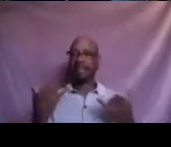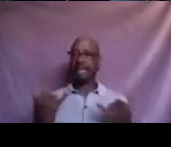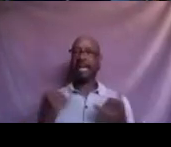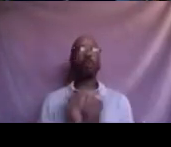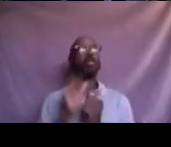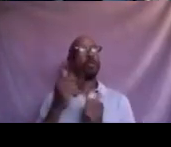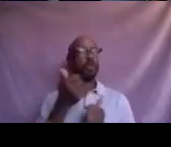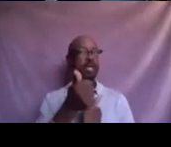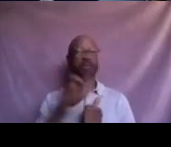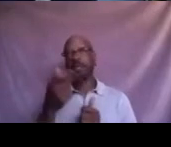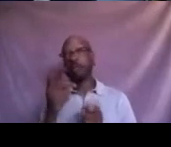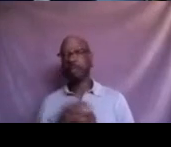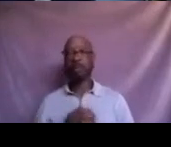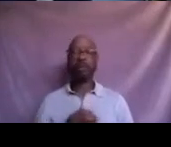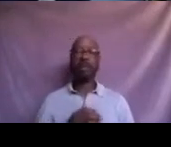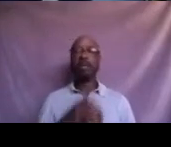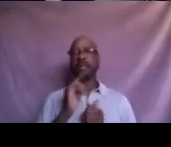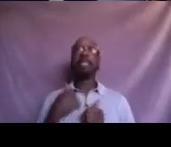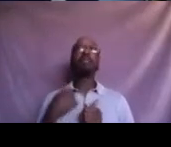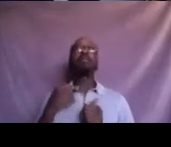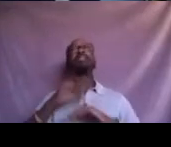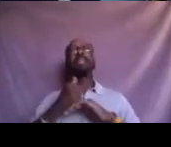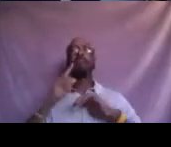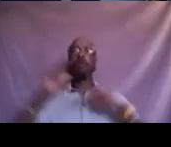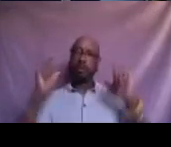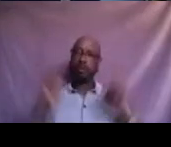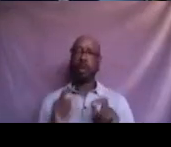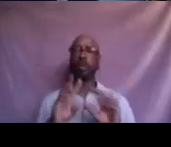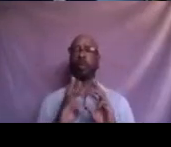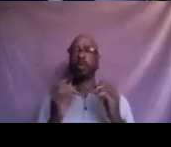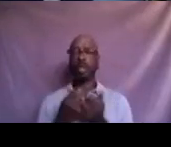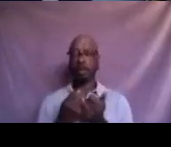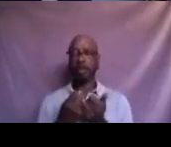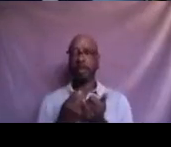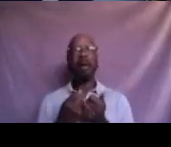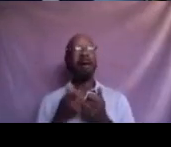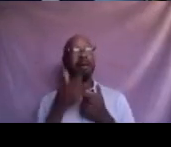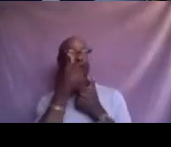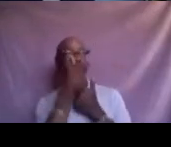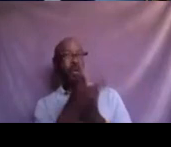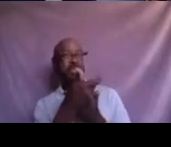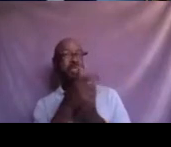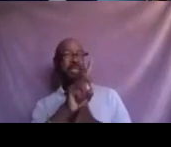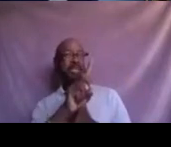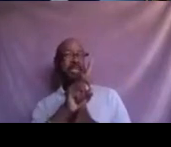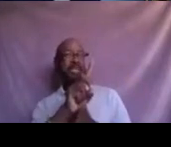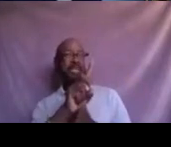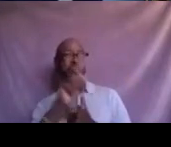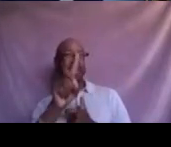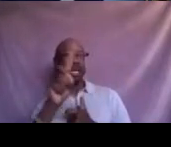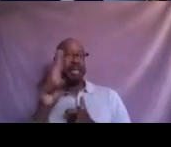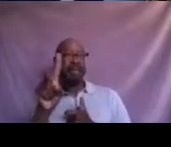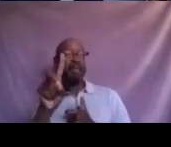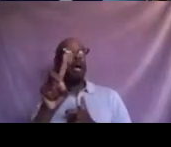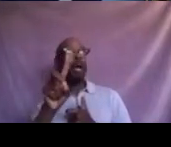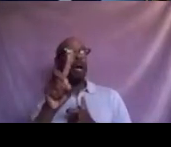designed to be more of a small group workshop. And then as we watched Digital District Day registration numbers climb and soar and